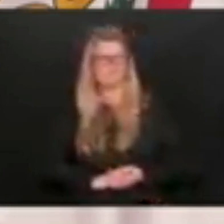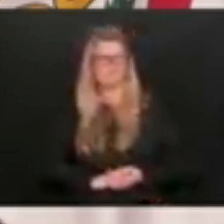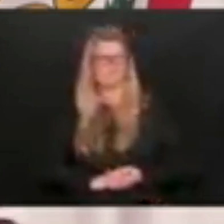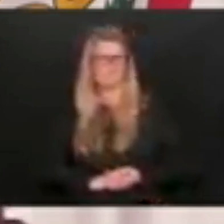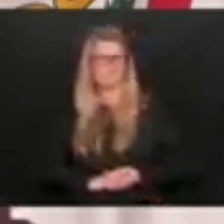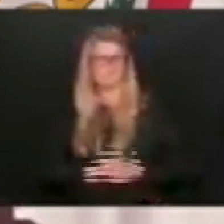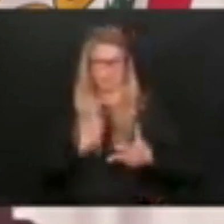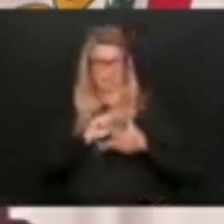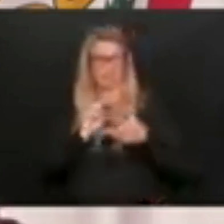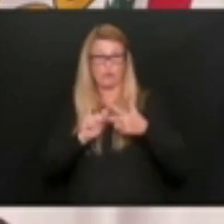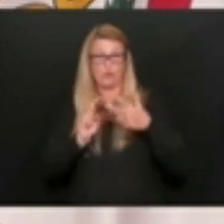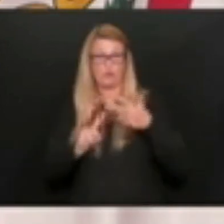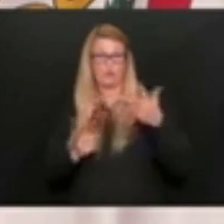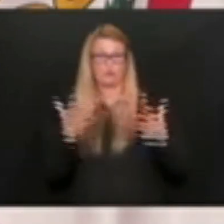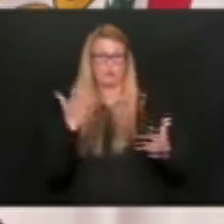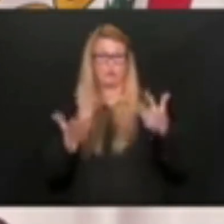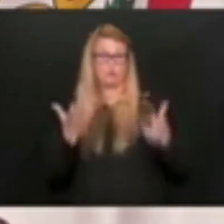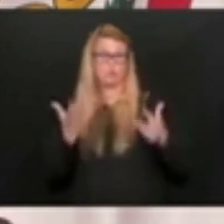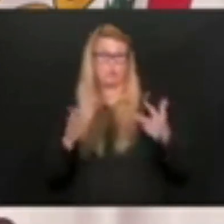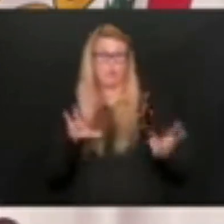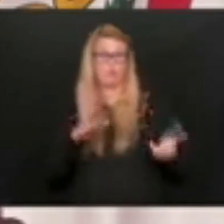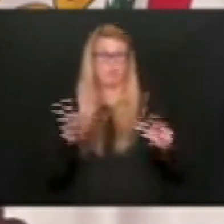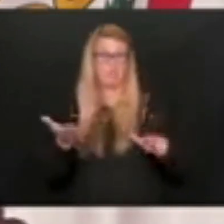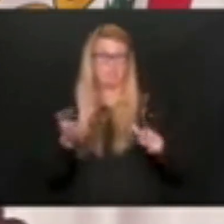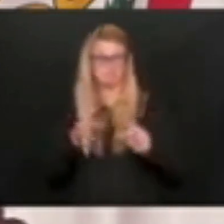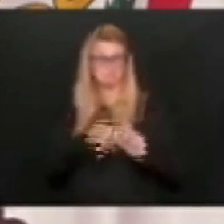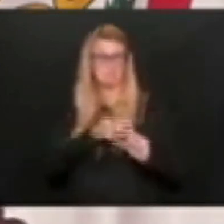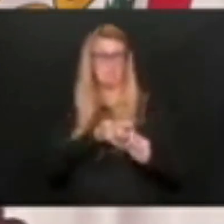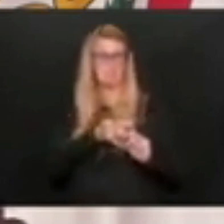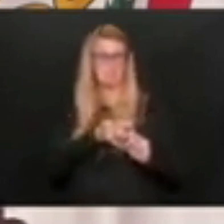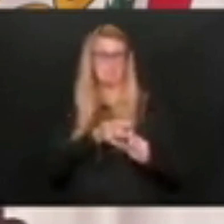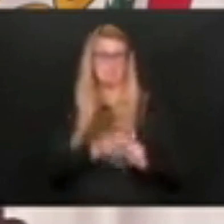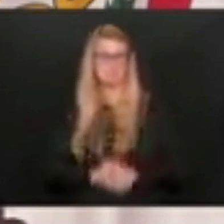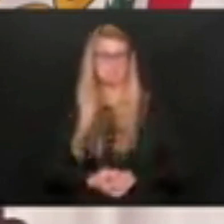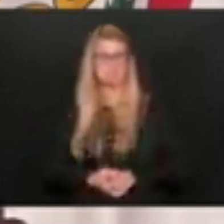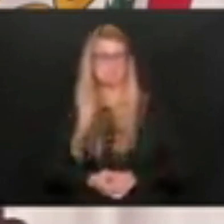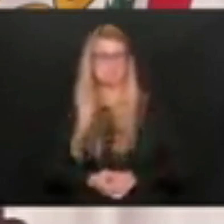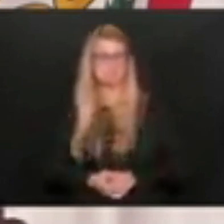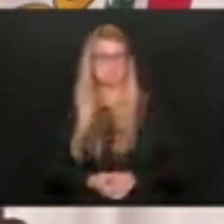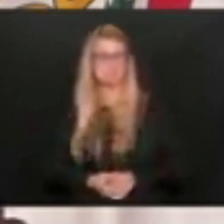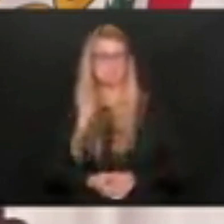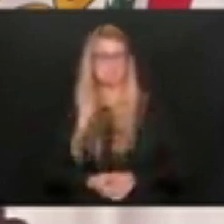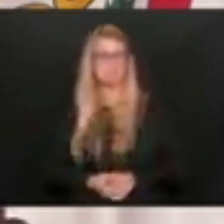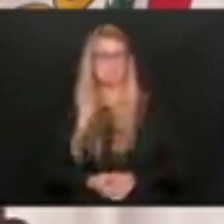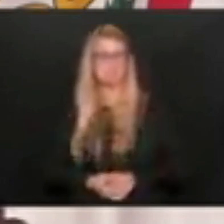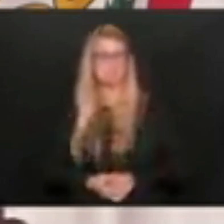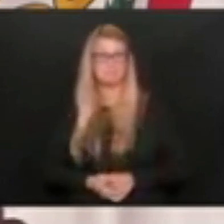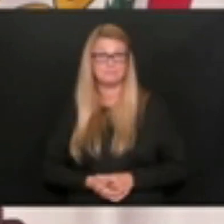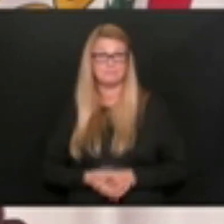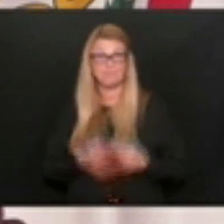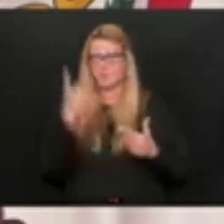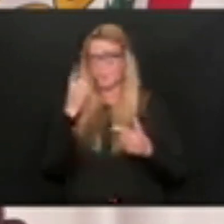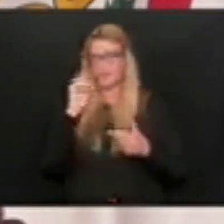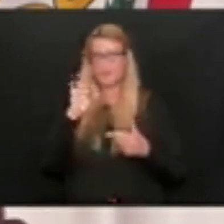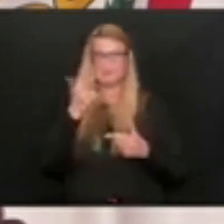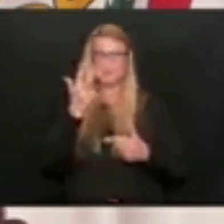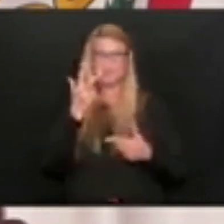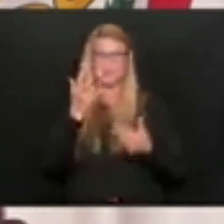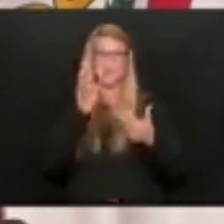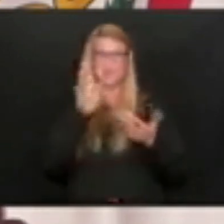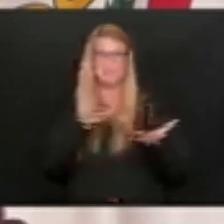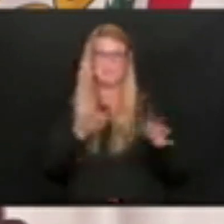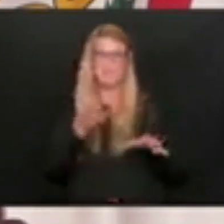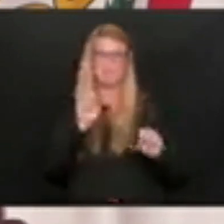likelihood that all 3 of us would have ended up with this. And there's a great, great likelihood that maybe just one of the 3 of us would have died.